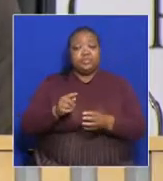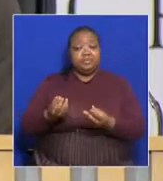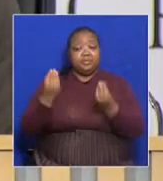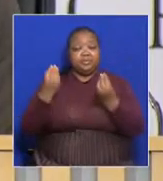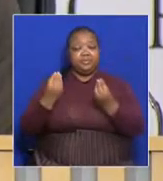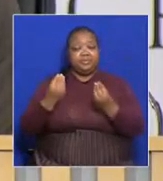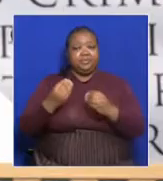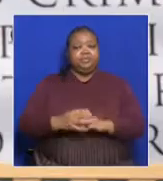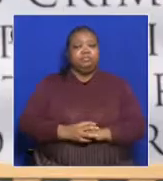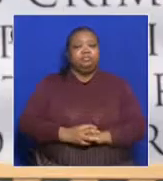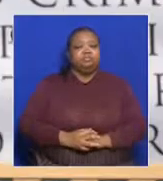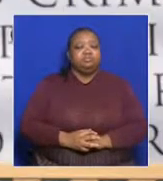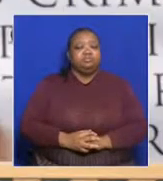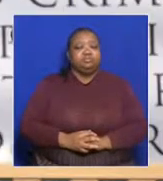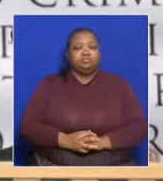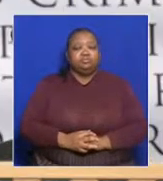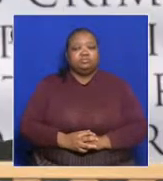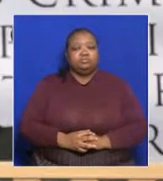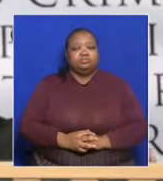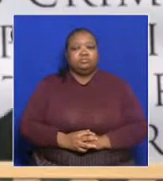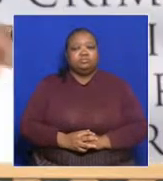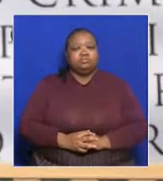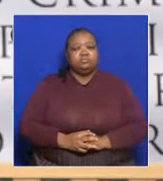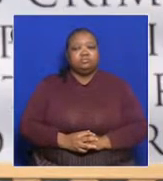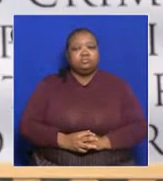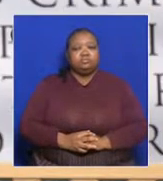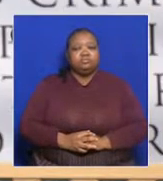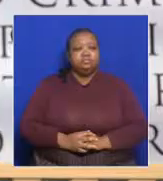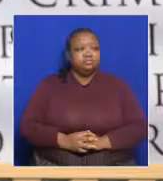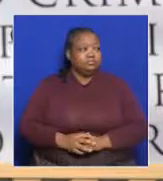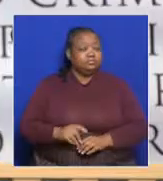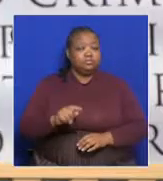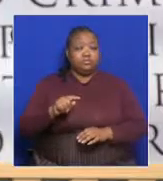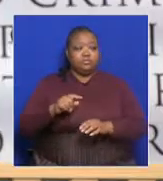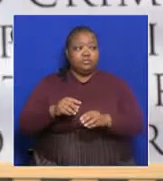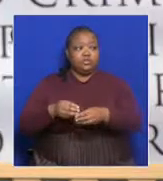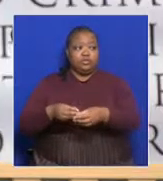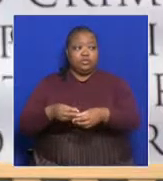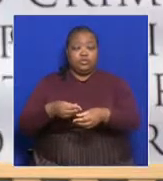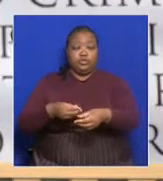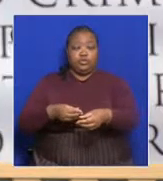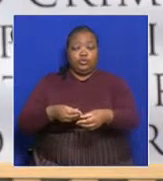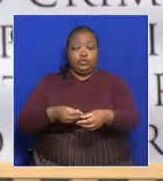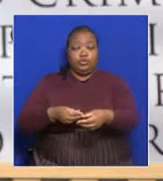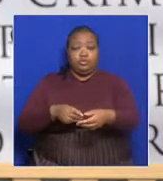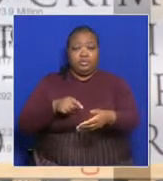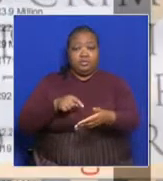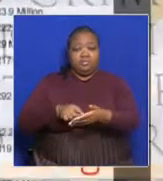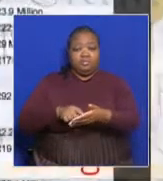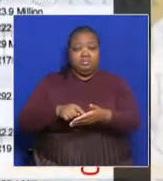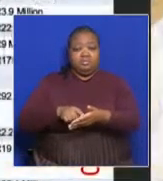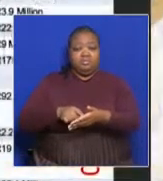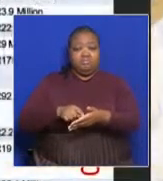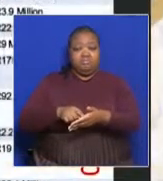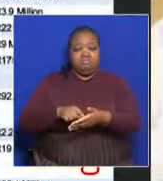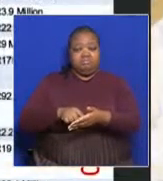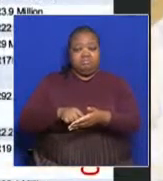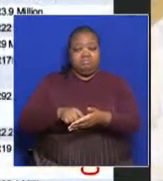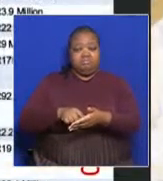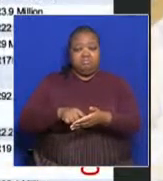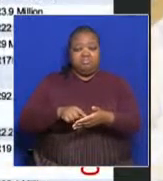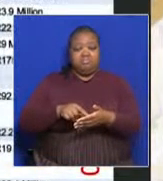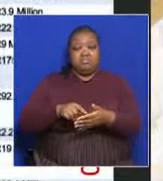I take it when this document tells me that it's about major heroin and